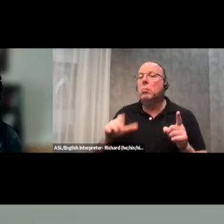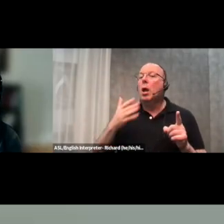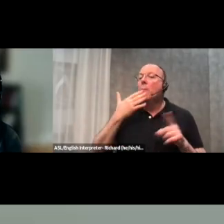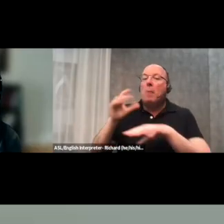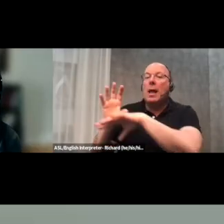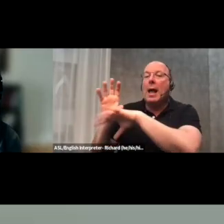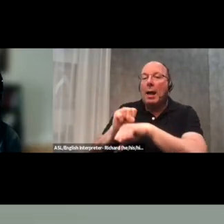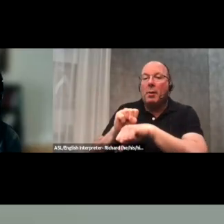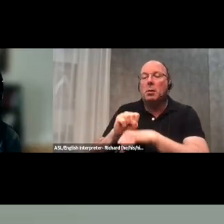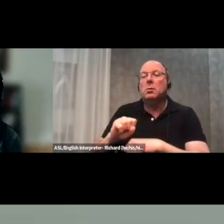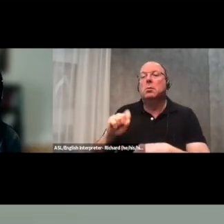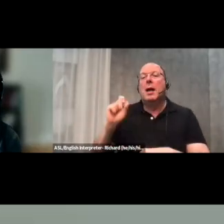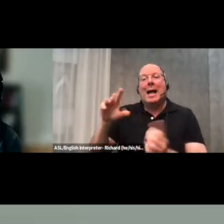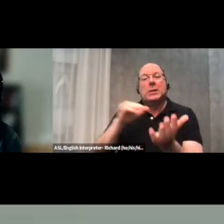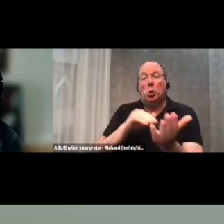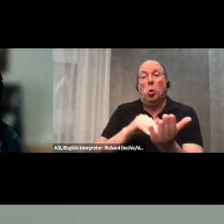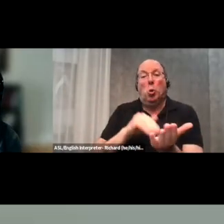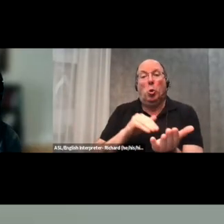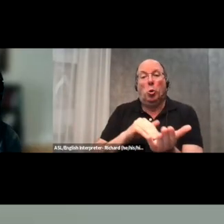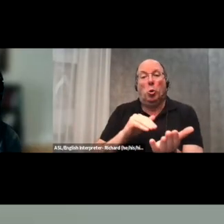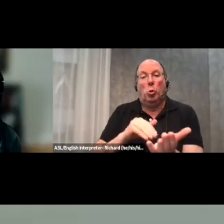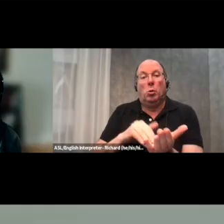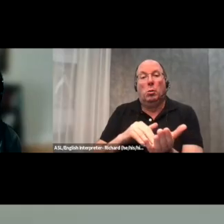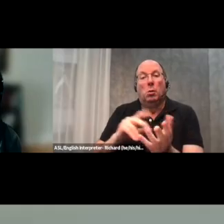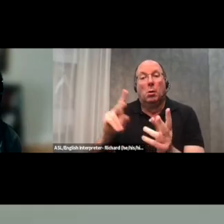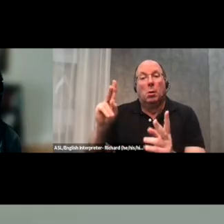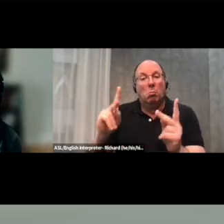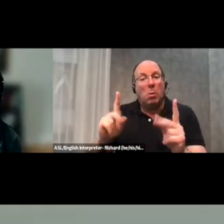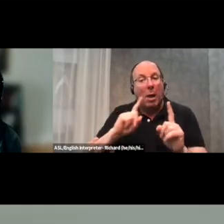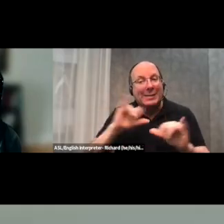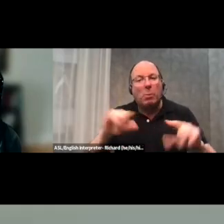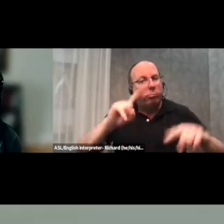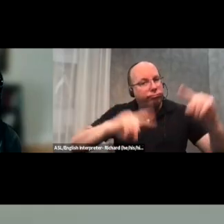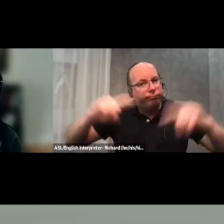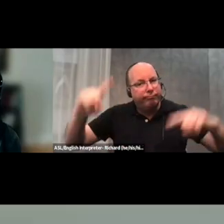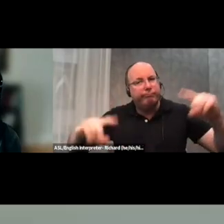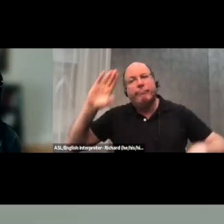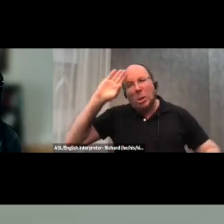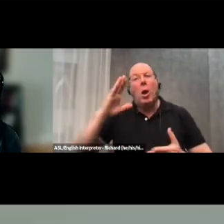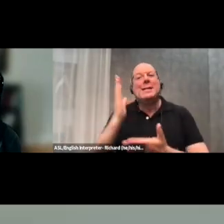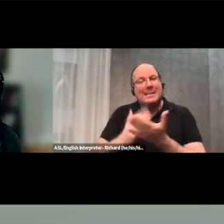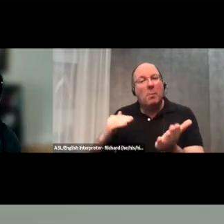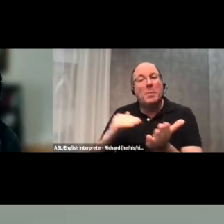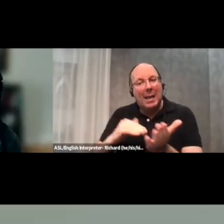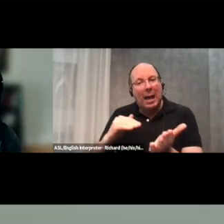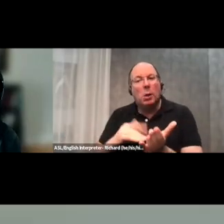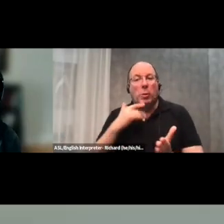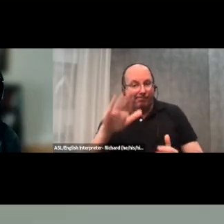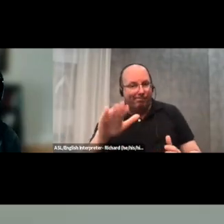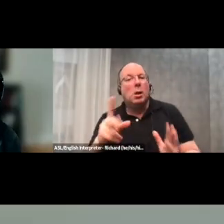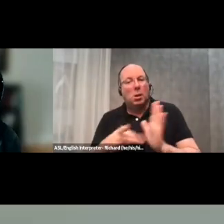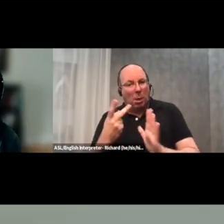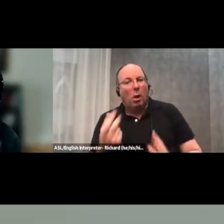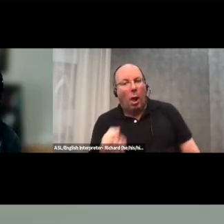practice there would be to ask a provider because it's probably going to be different for different people. But I do know that some providers do tell people to